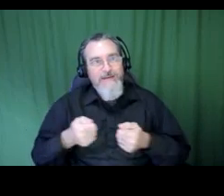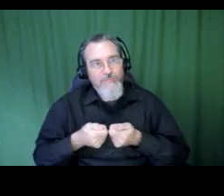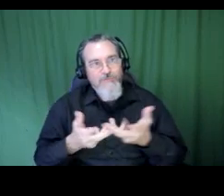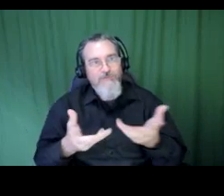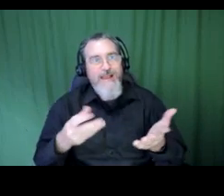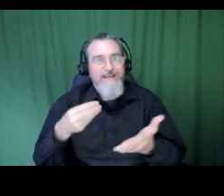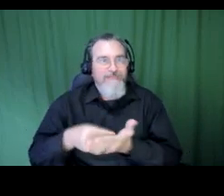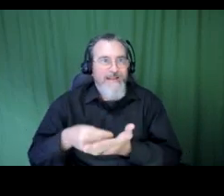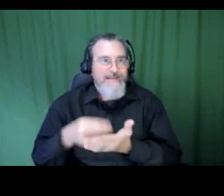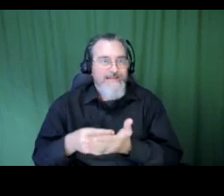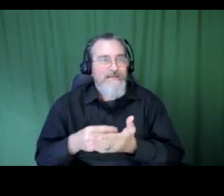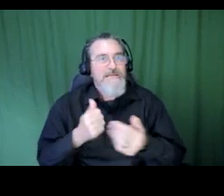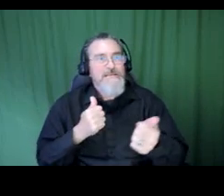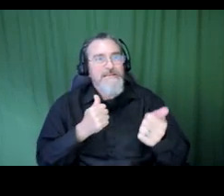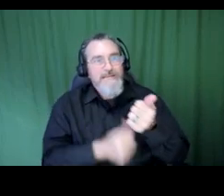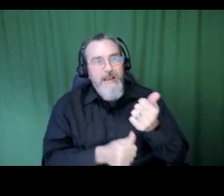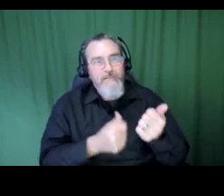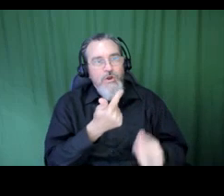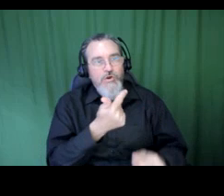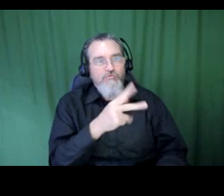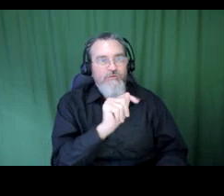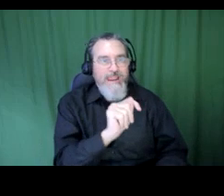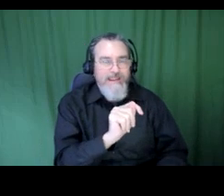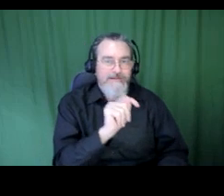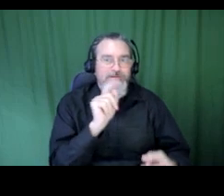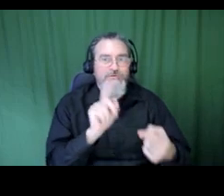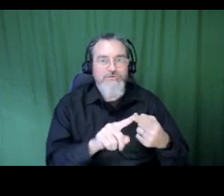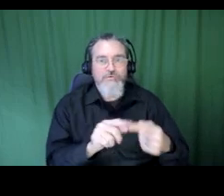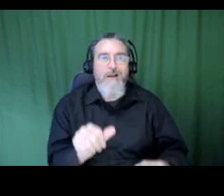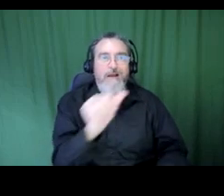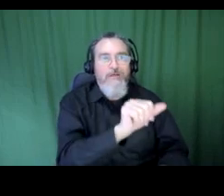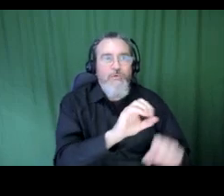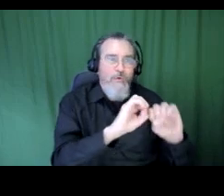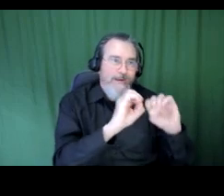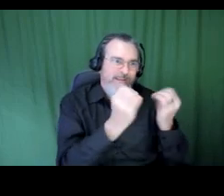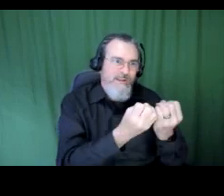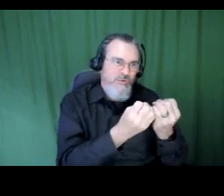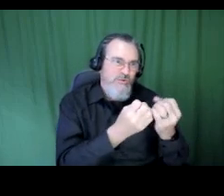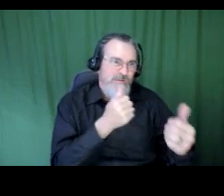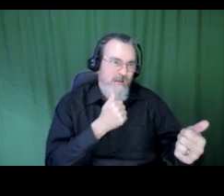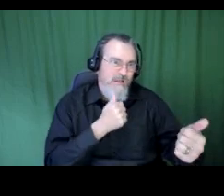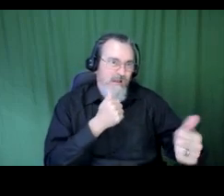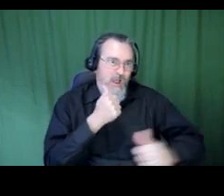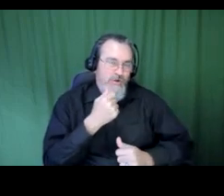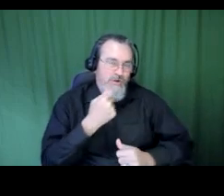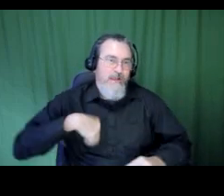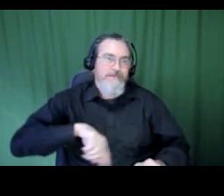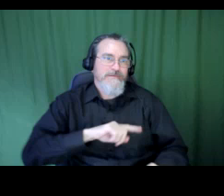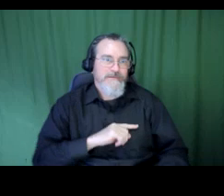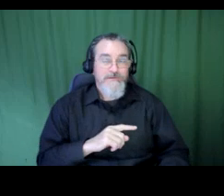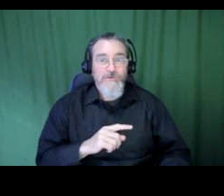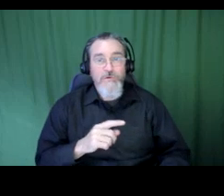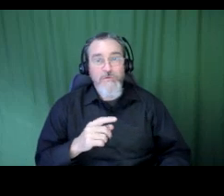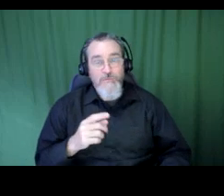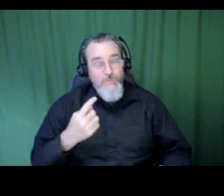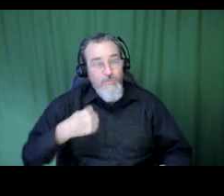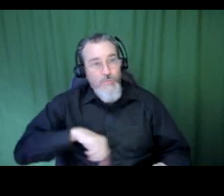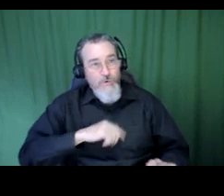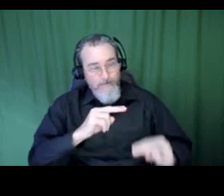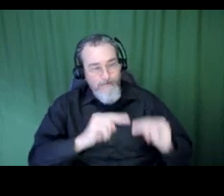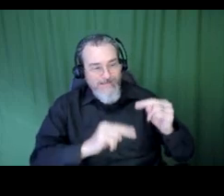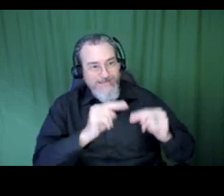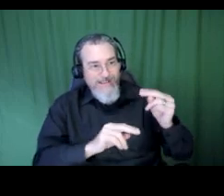grants to all of the grassroots organizations under our umbrella. So we are simultaneously building that ship and figuring out our